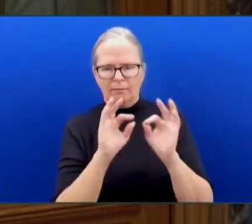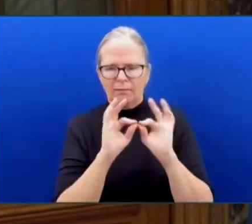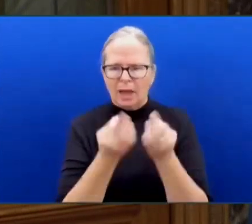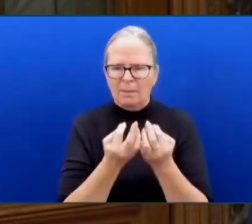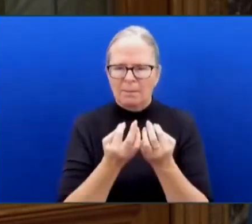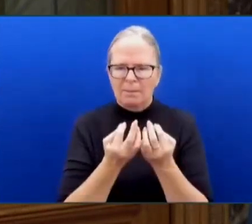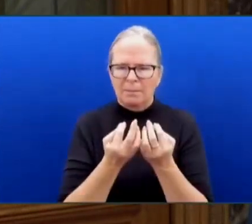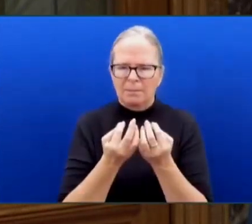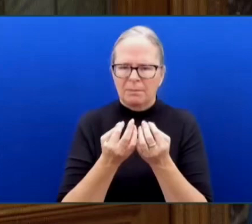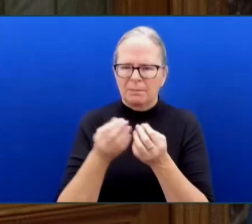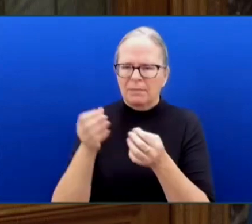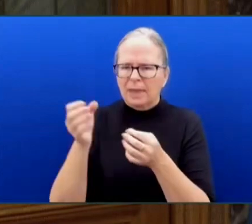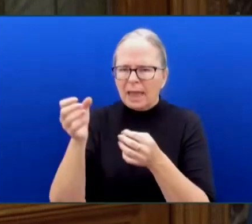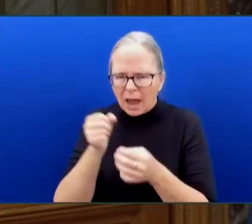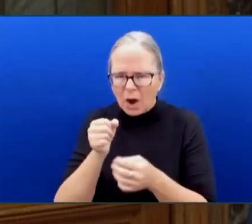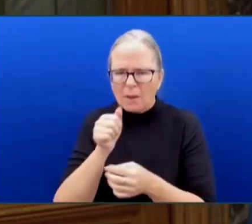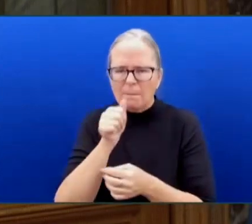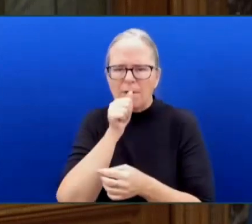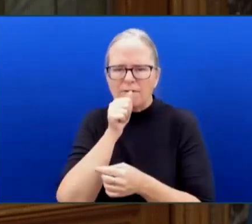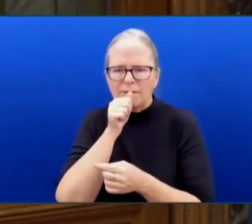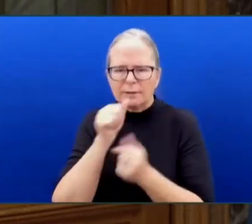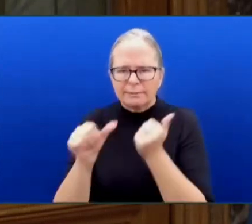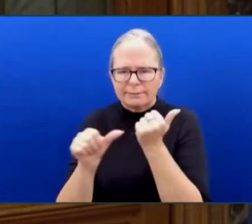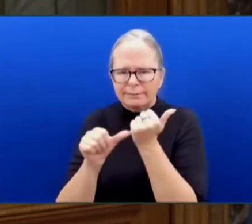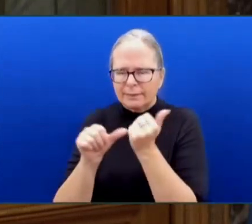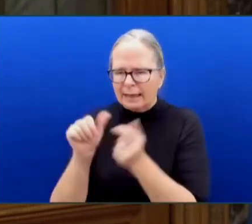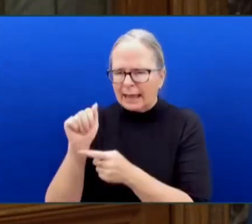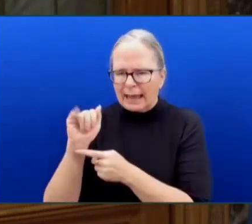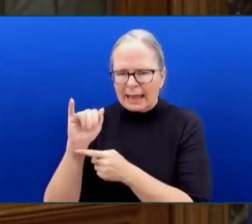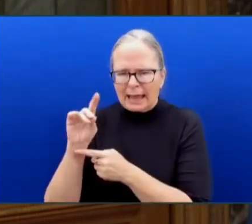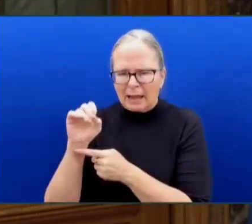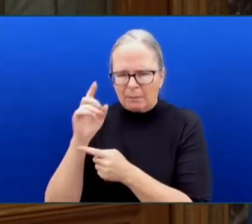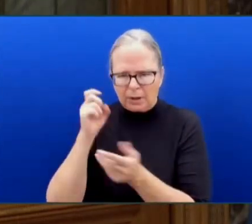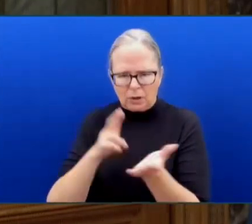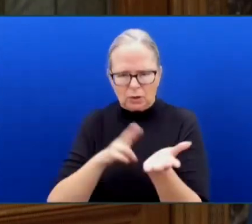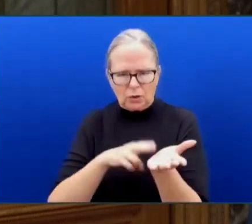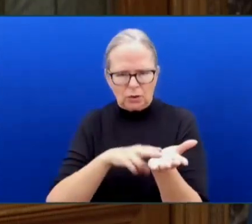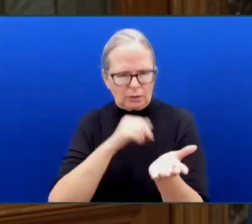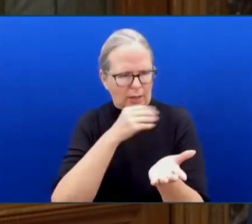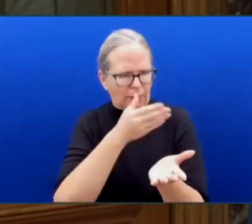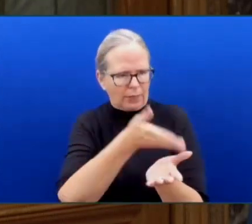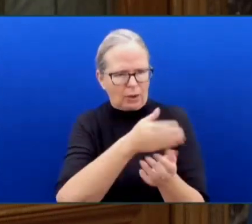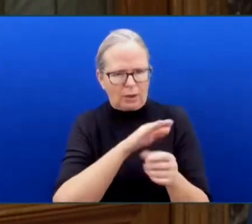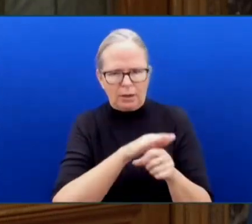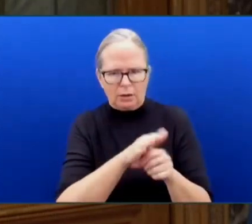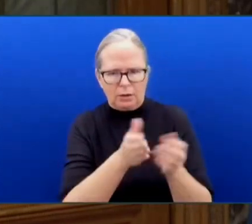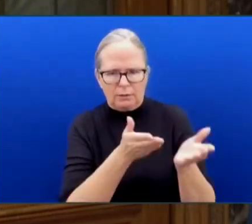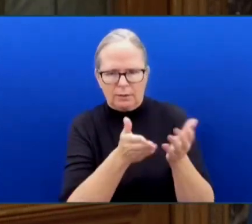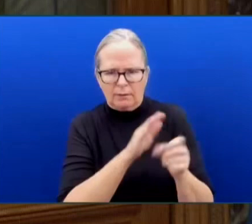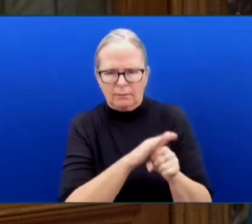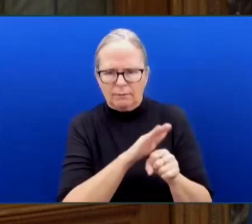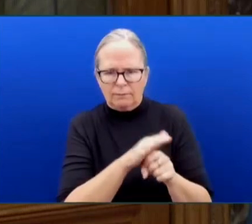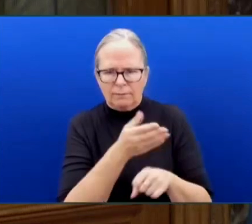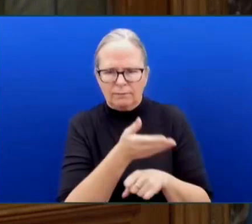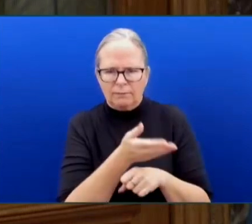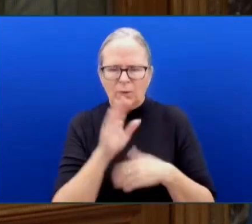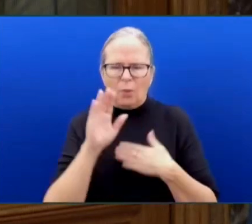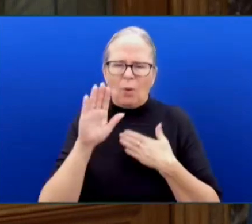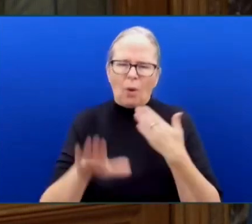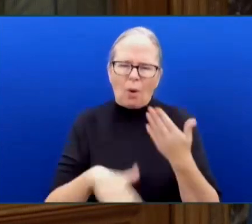more files than we should be, that should be dealt with by the patient quality care offices, but yet no results